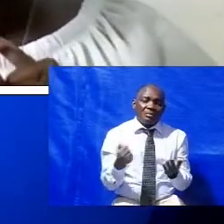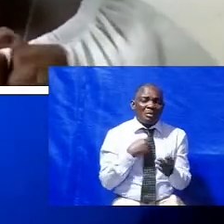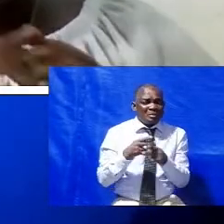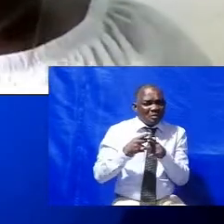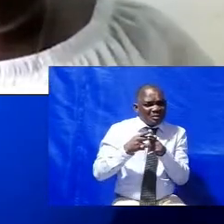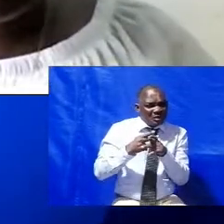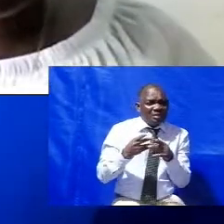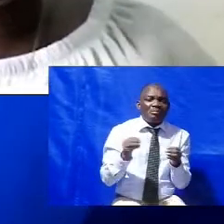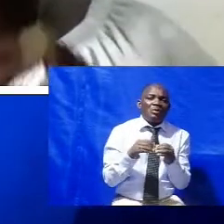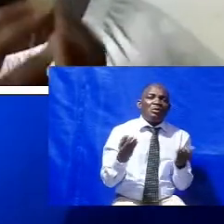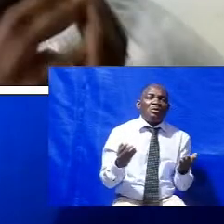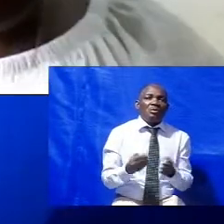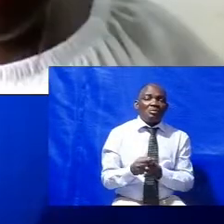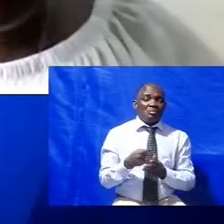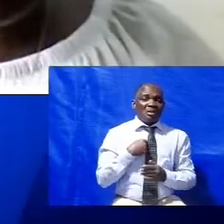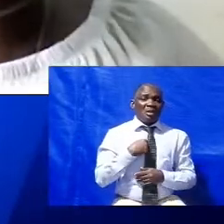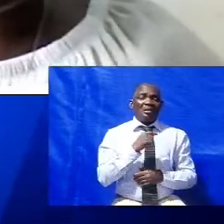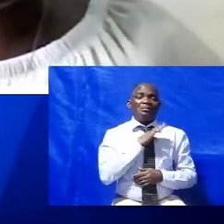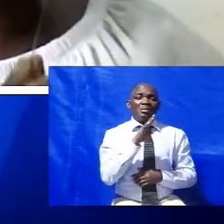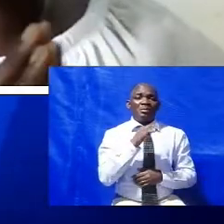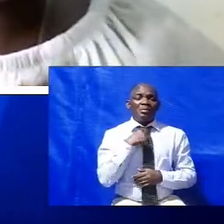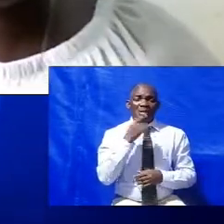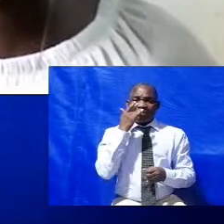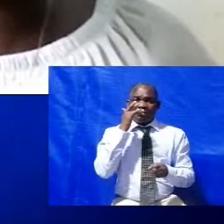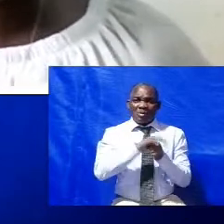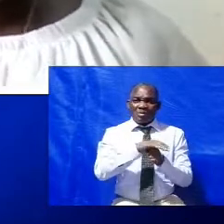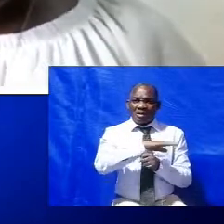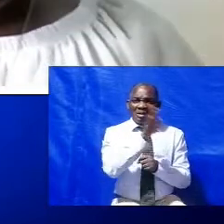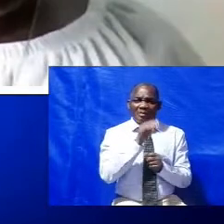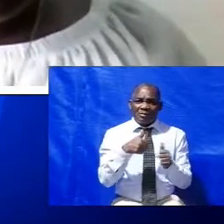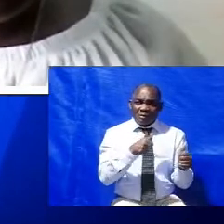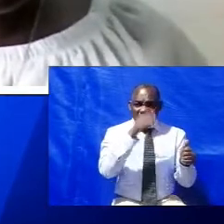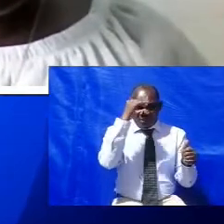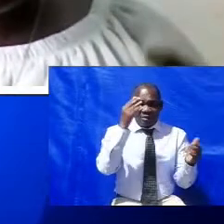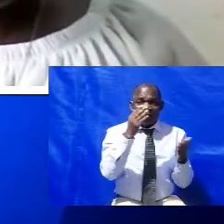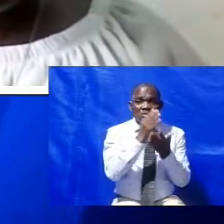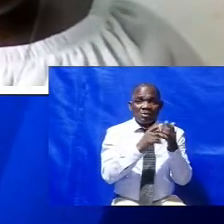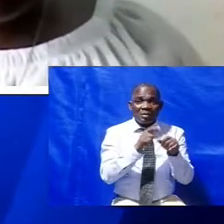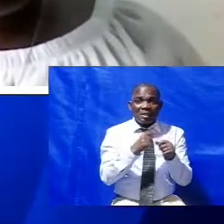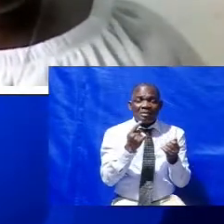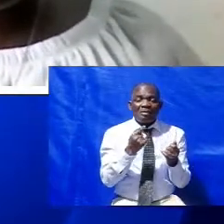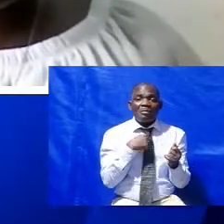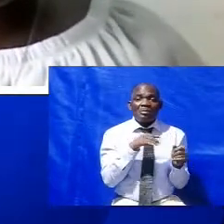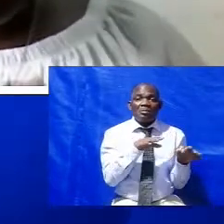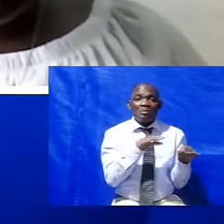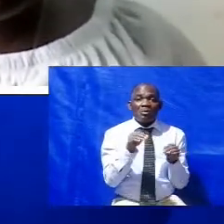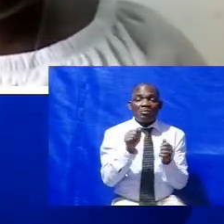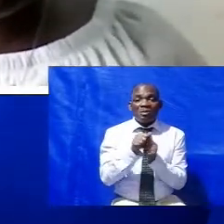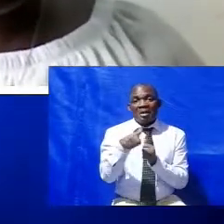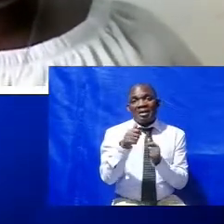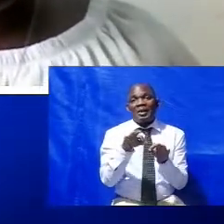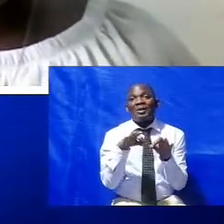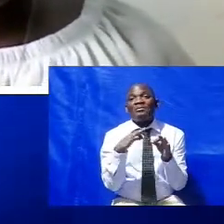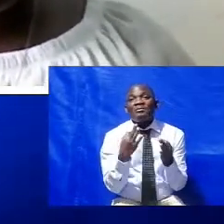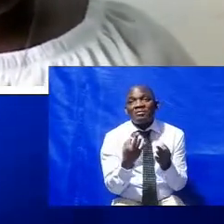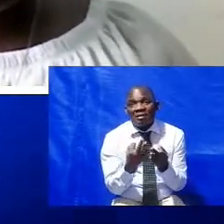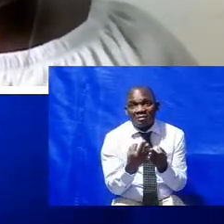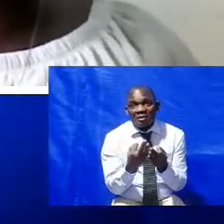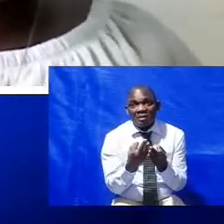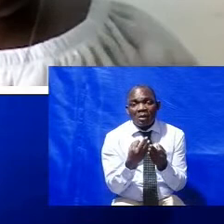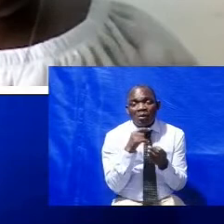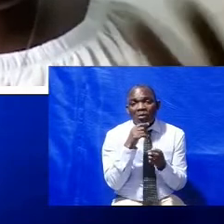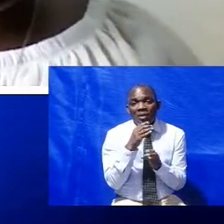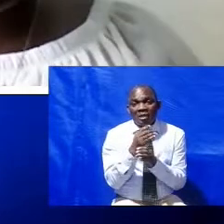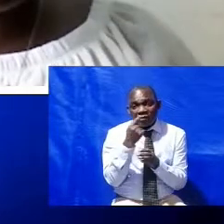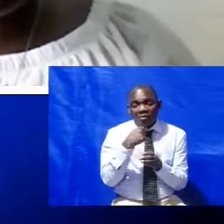have practice, the authenticity that I have stuck, because at some point I will tell you that I moved in with a with another family